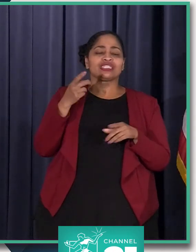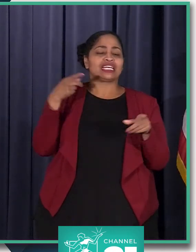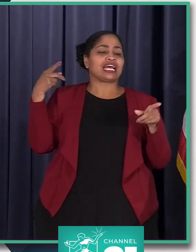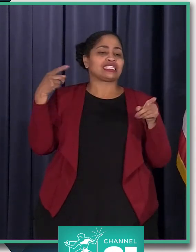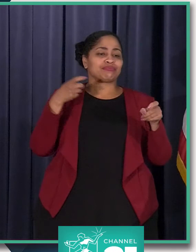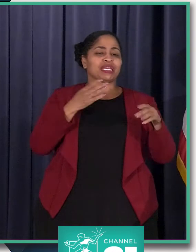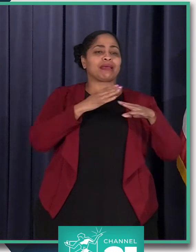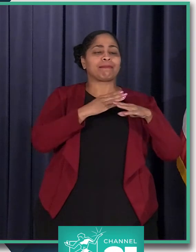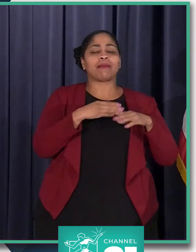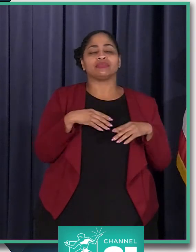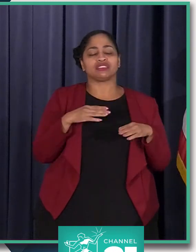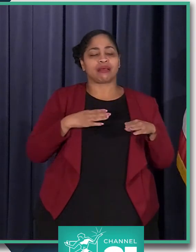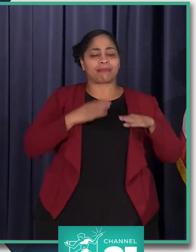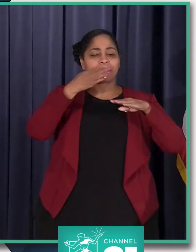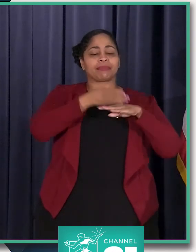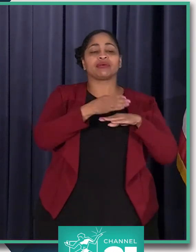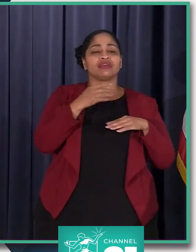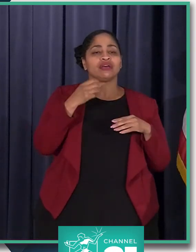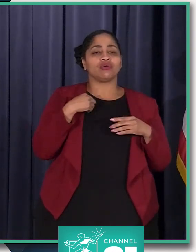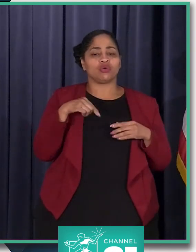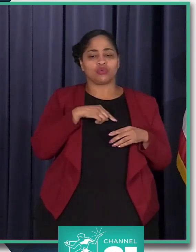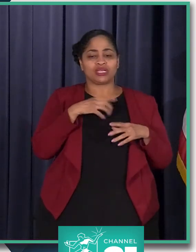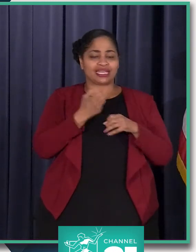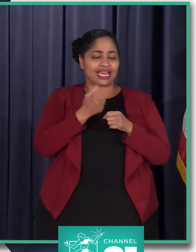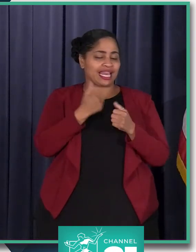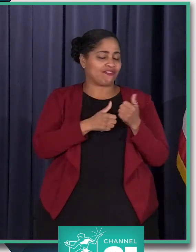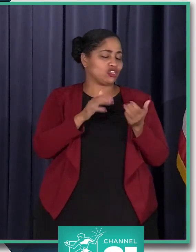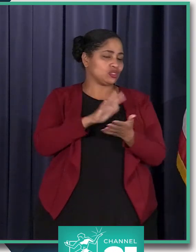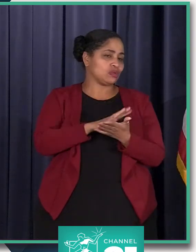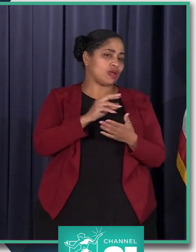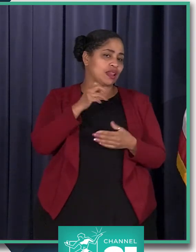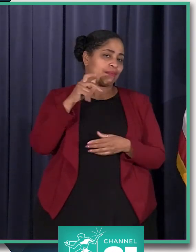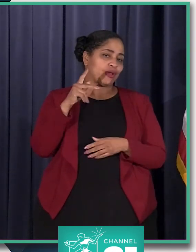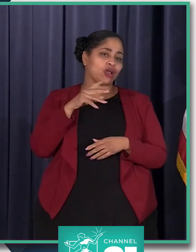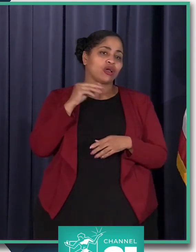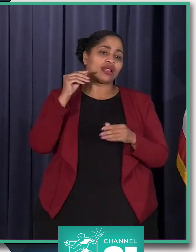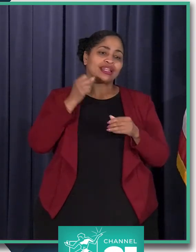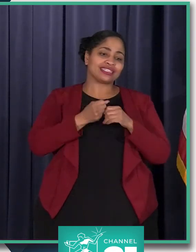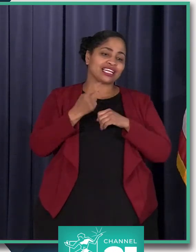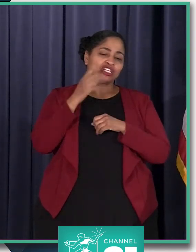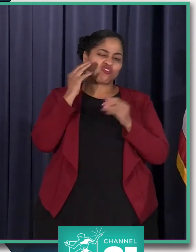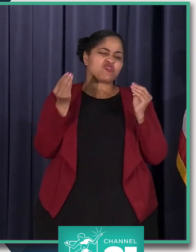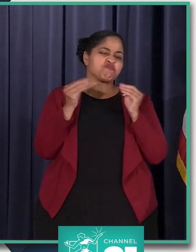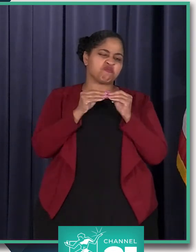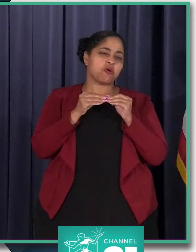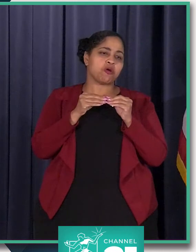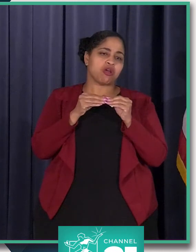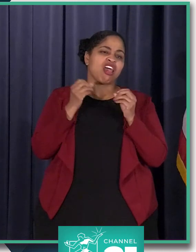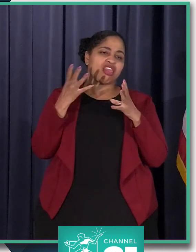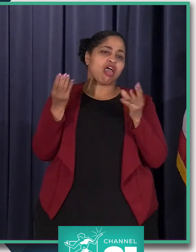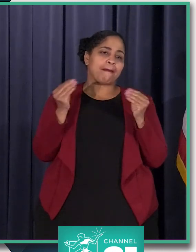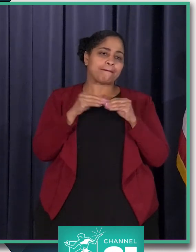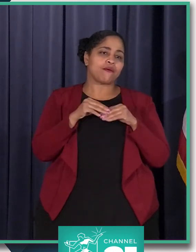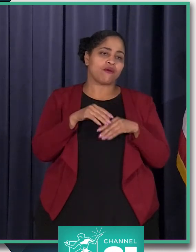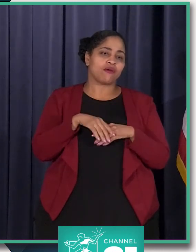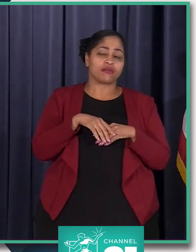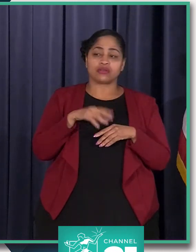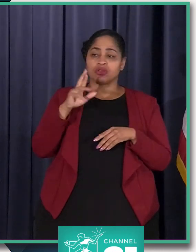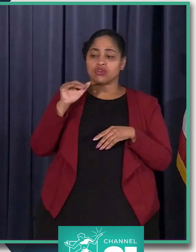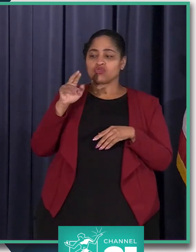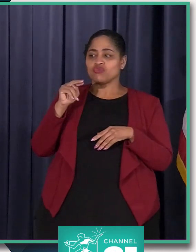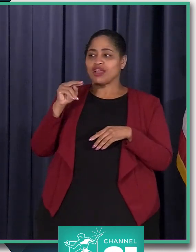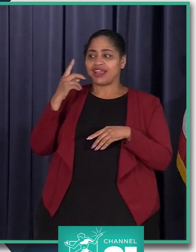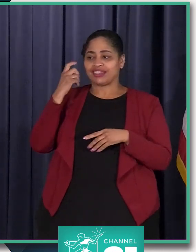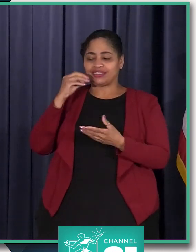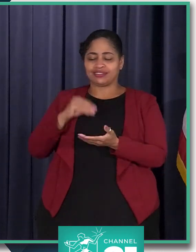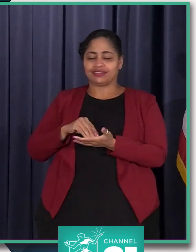humps this year. We made sure to get every school and park. Next year, we're going to put in a lot more. And Ron Brundage just